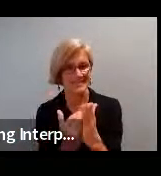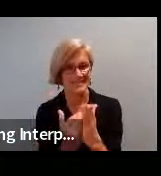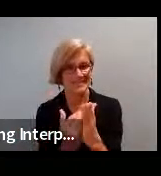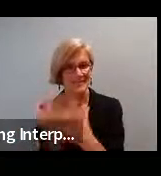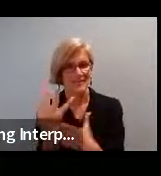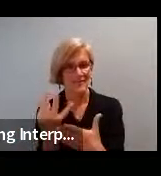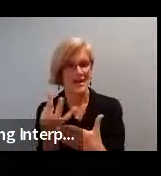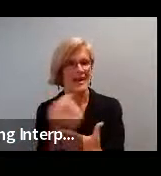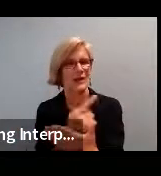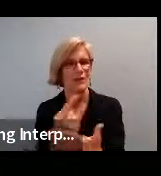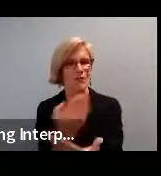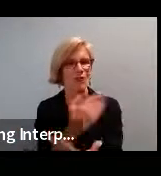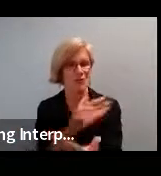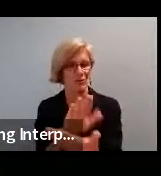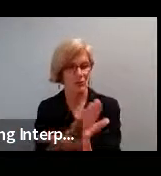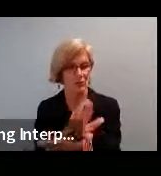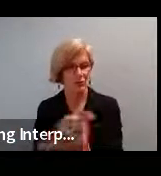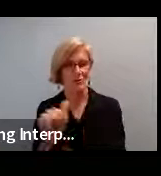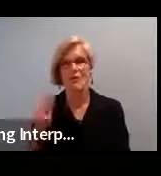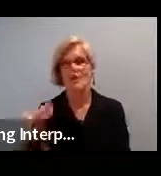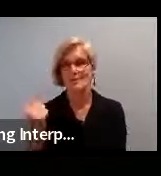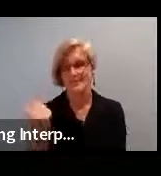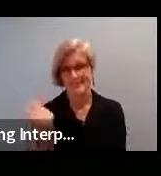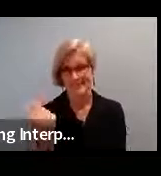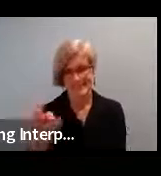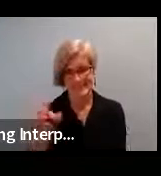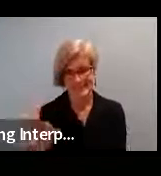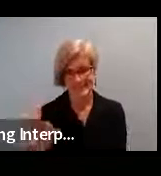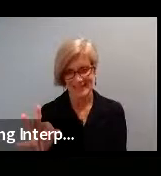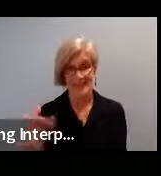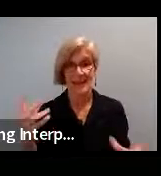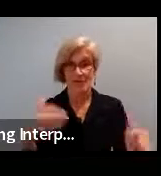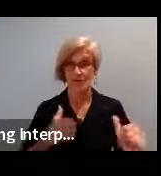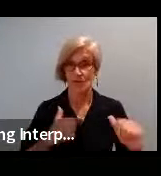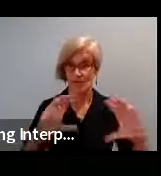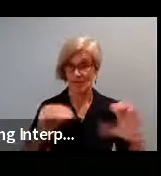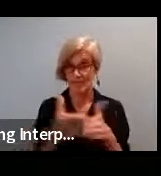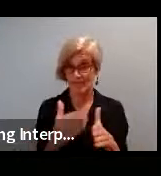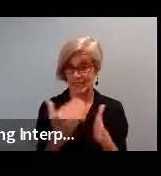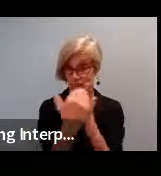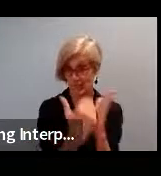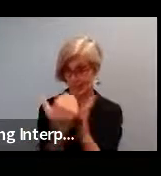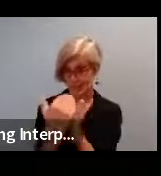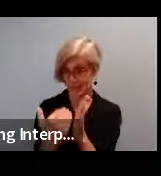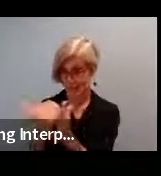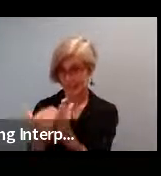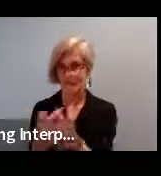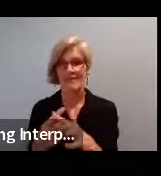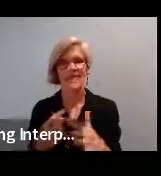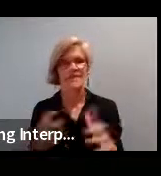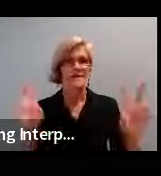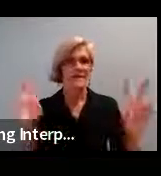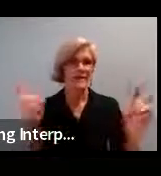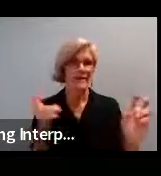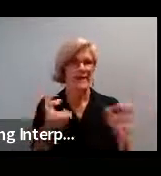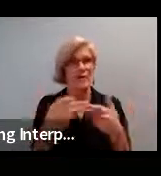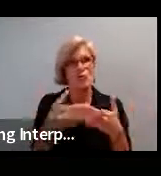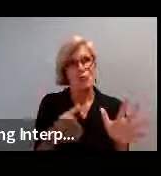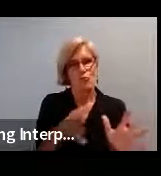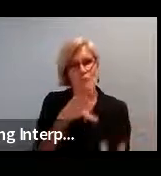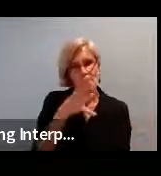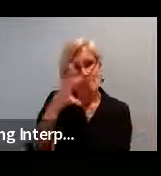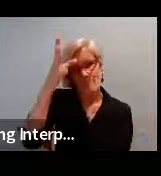school, August 19th. Once we have the classroom lists, our room parents,